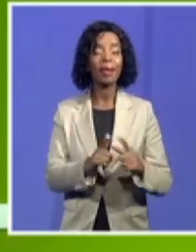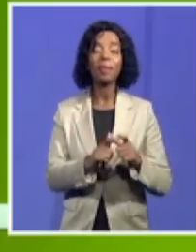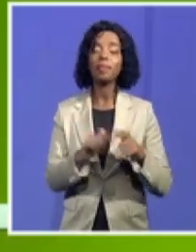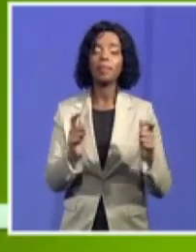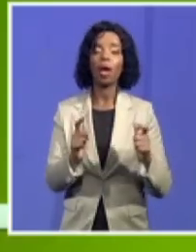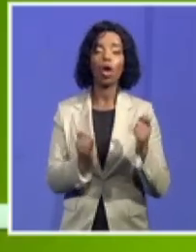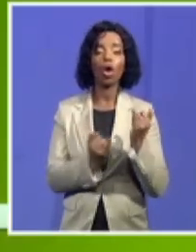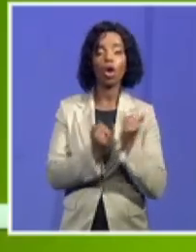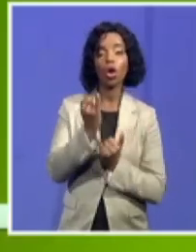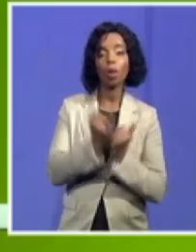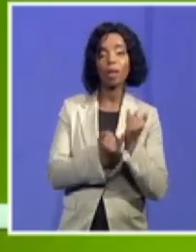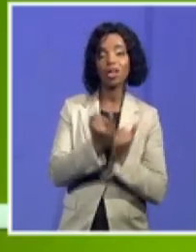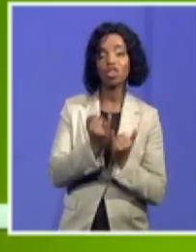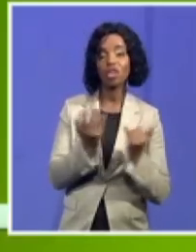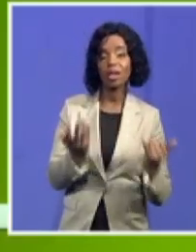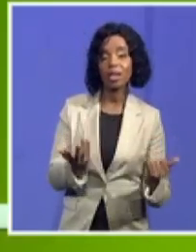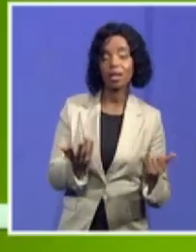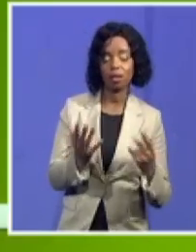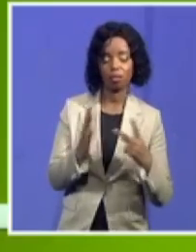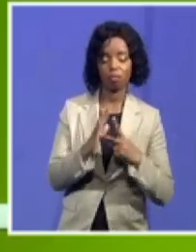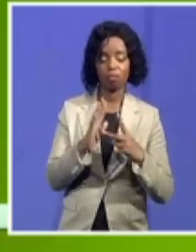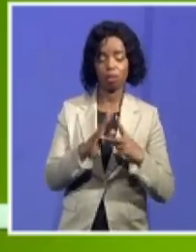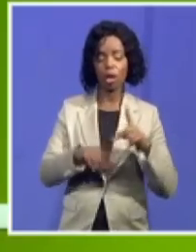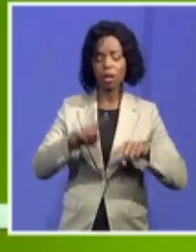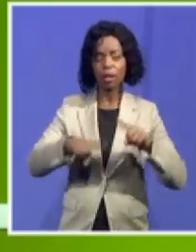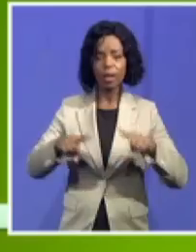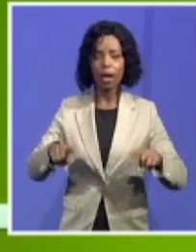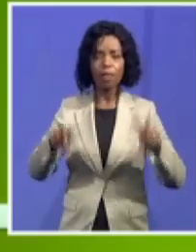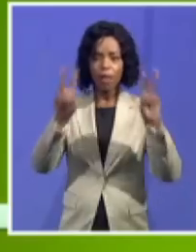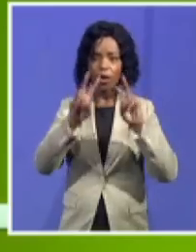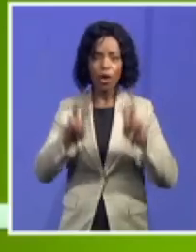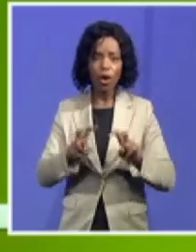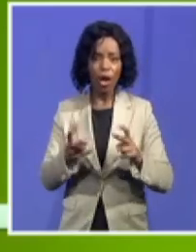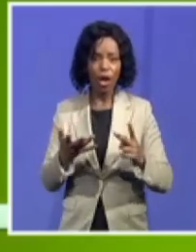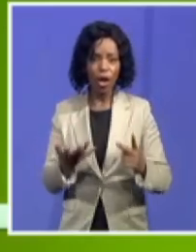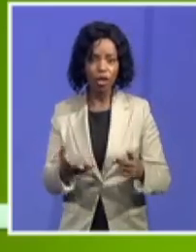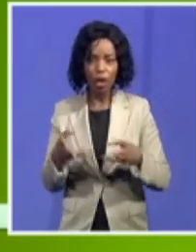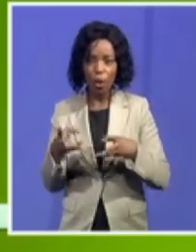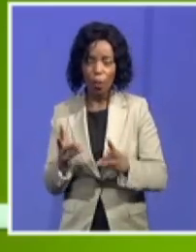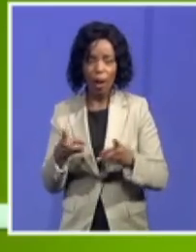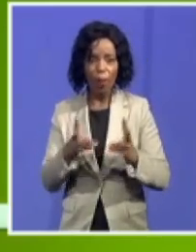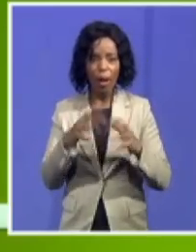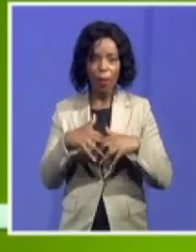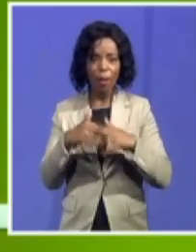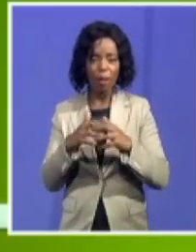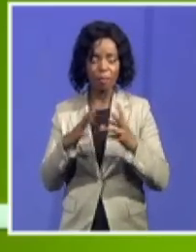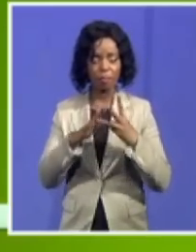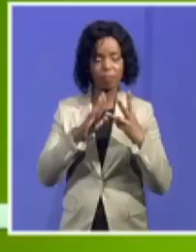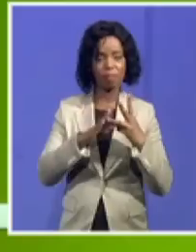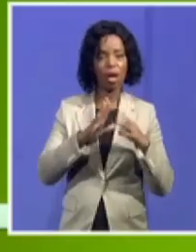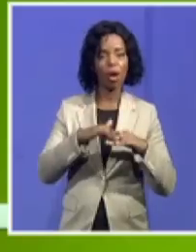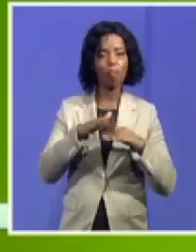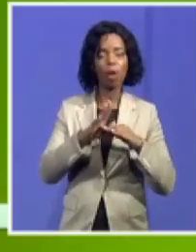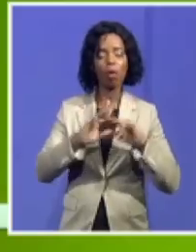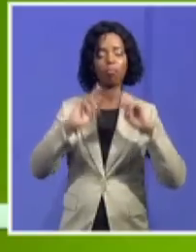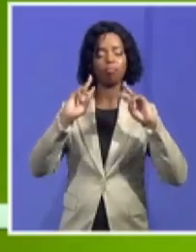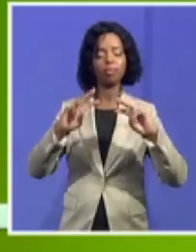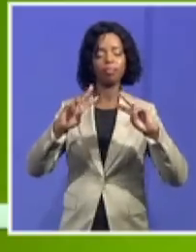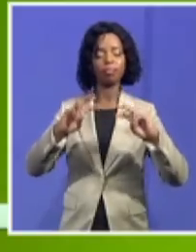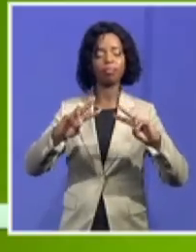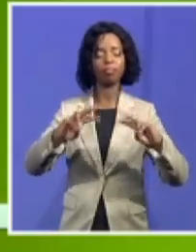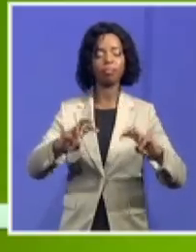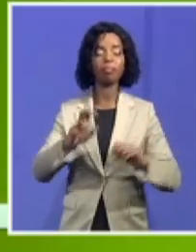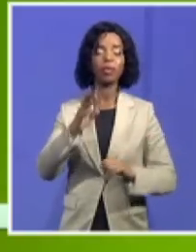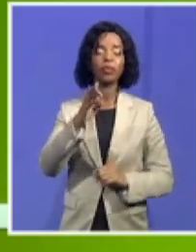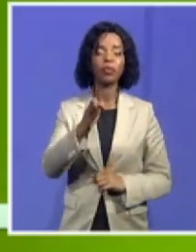more diverse energy sources, and greater energy scrutiny into the future. As